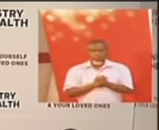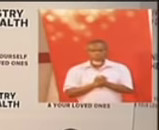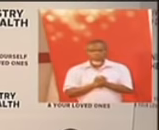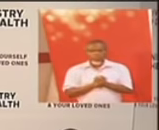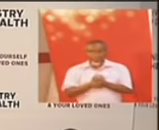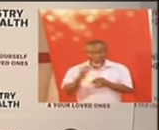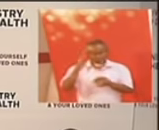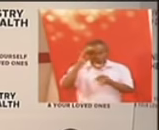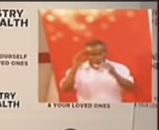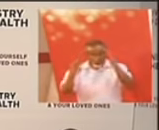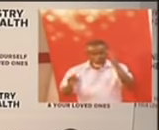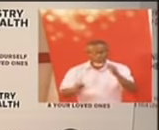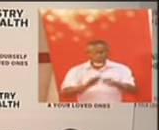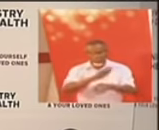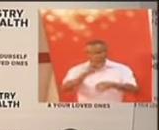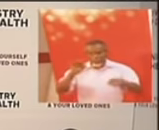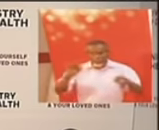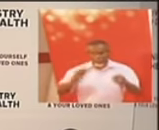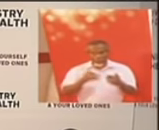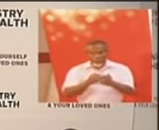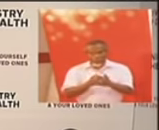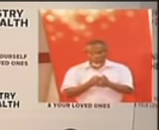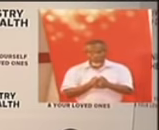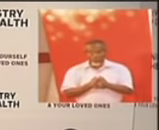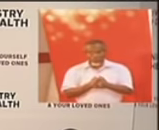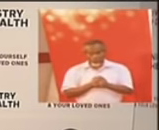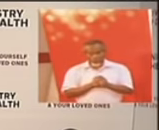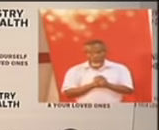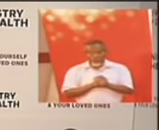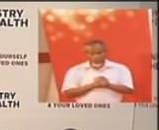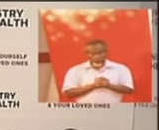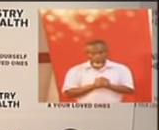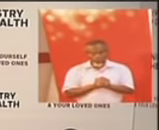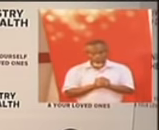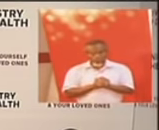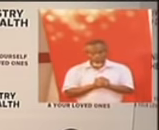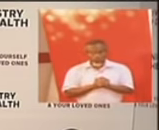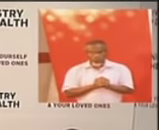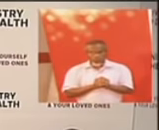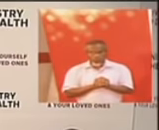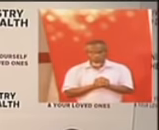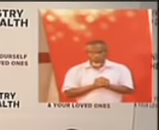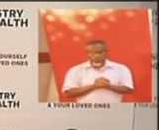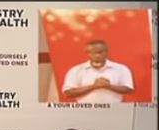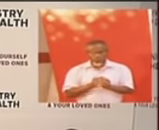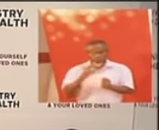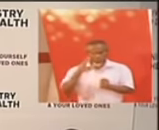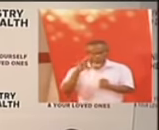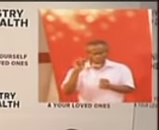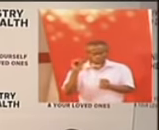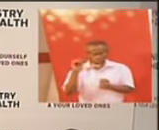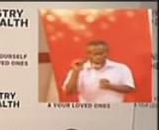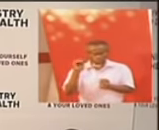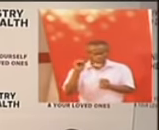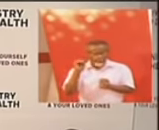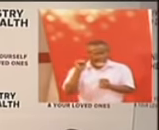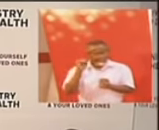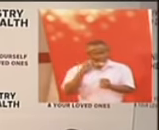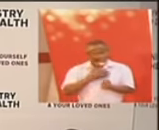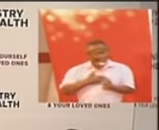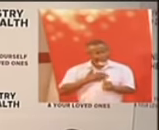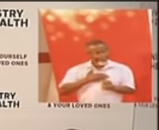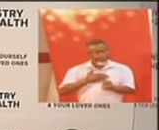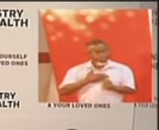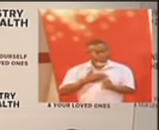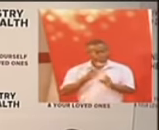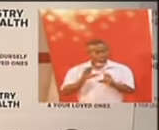Hello, good morning, everyone. Good morning, doctors. Vern Extavor, 91.9 FM. CMO, if we could get some information,